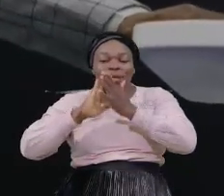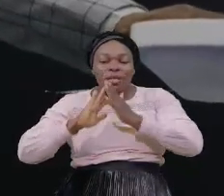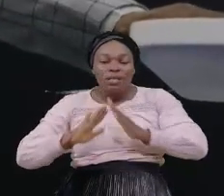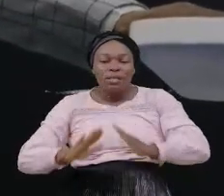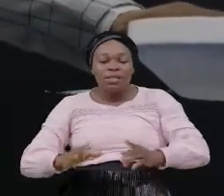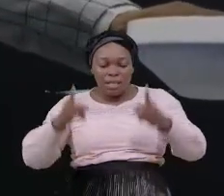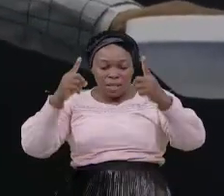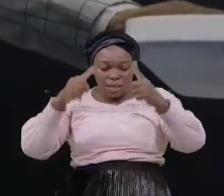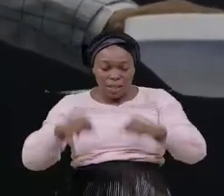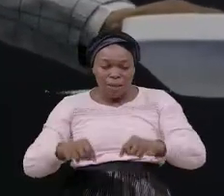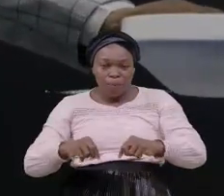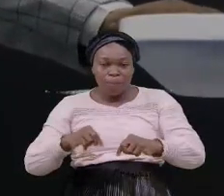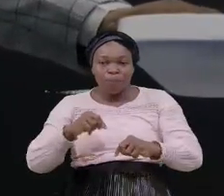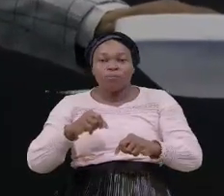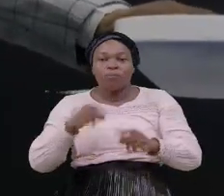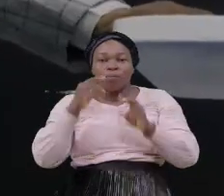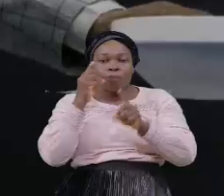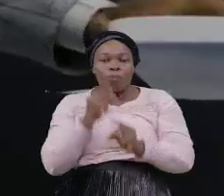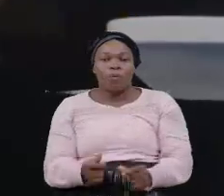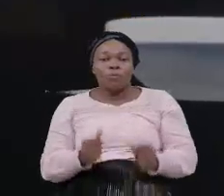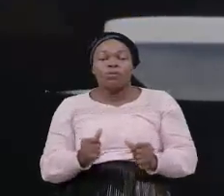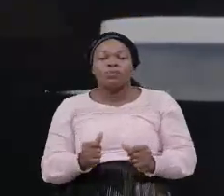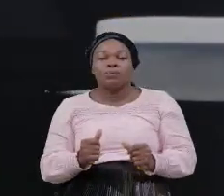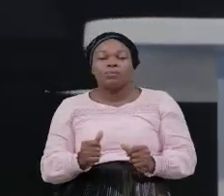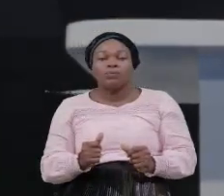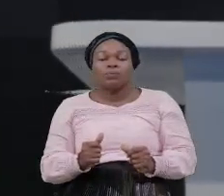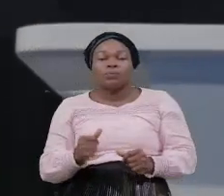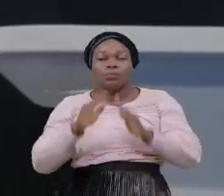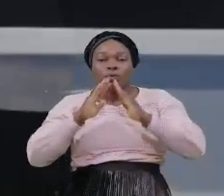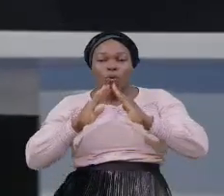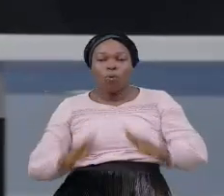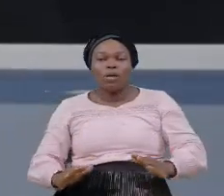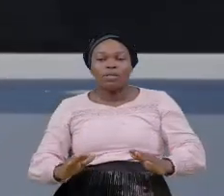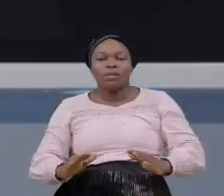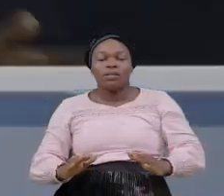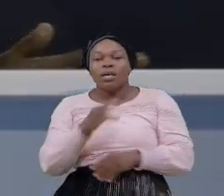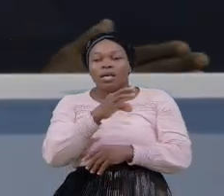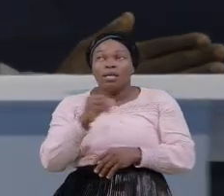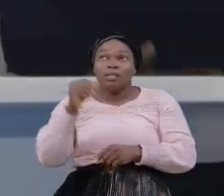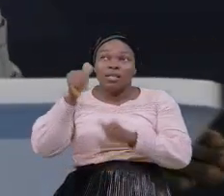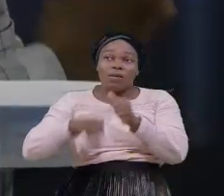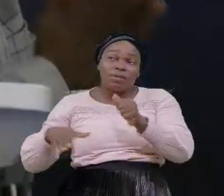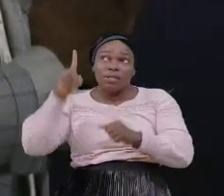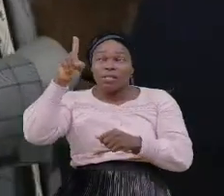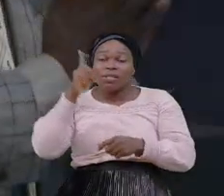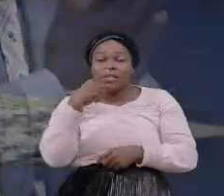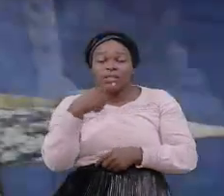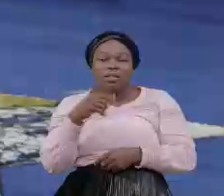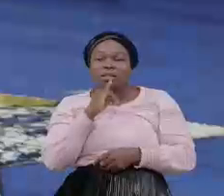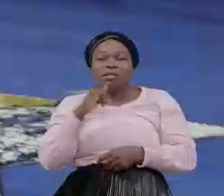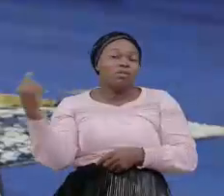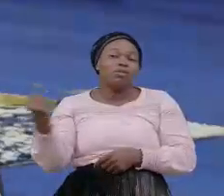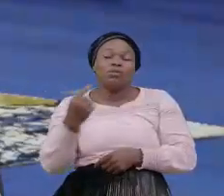and the storm quietened. Because everything he says is always fulfilled at